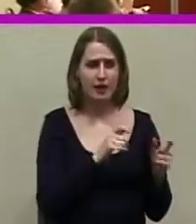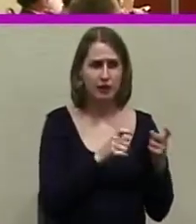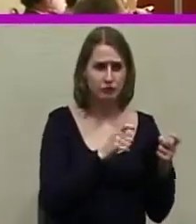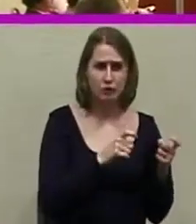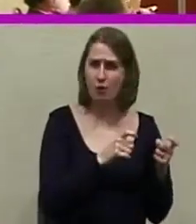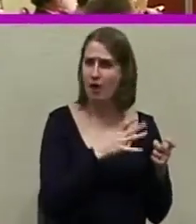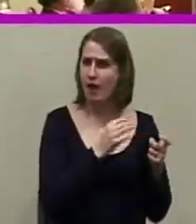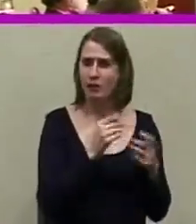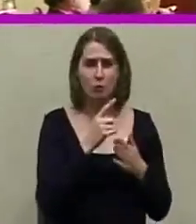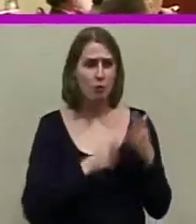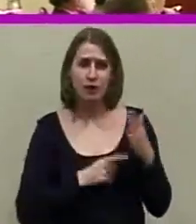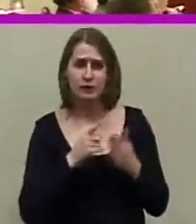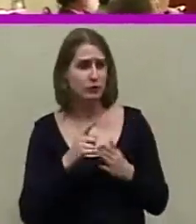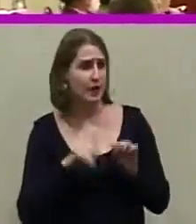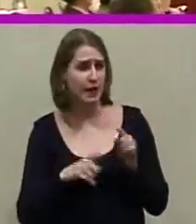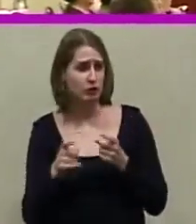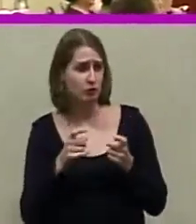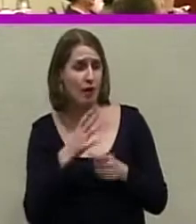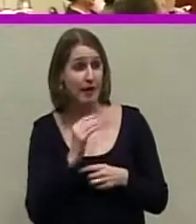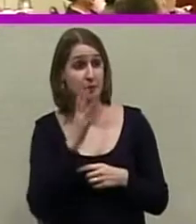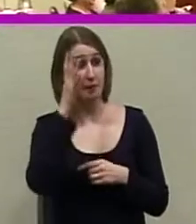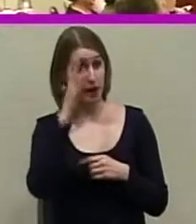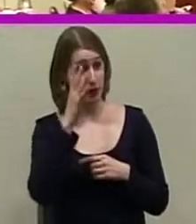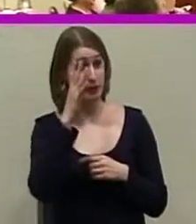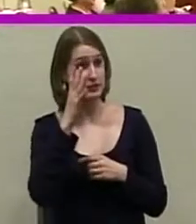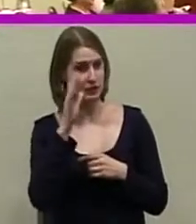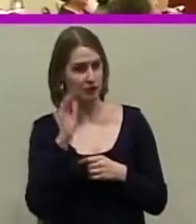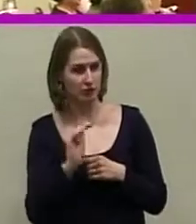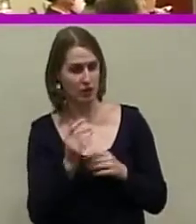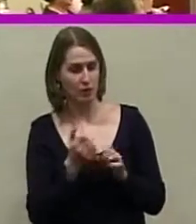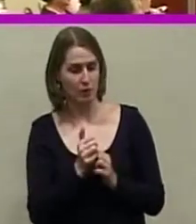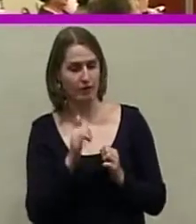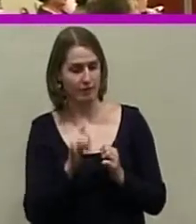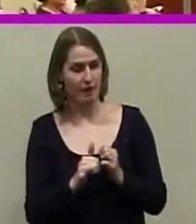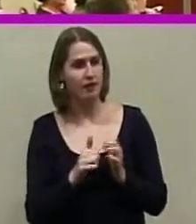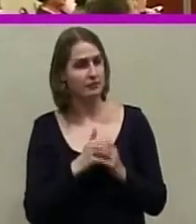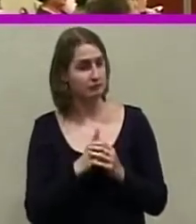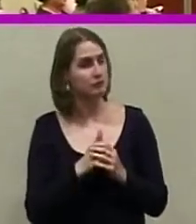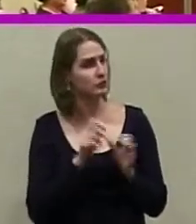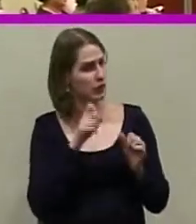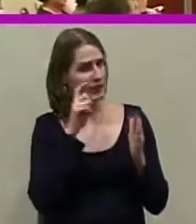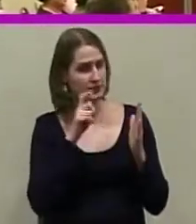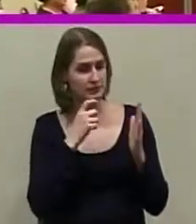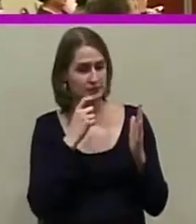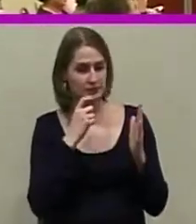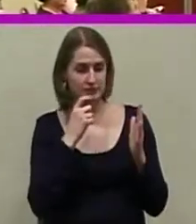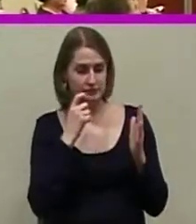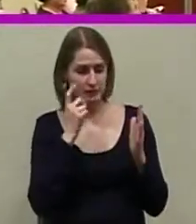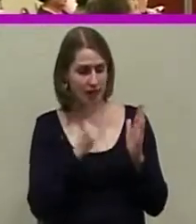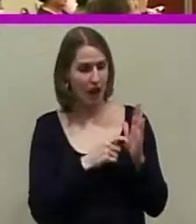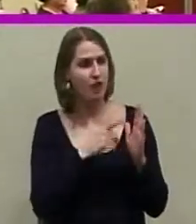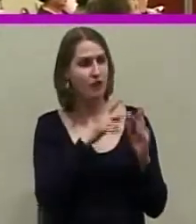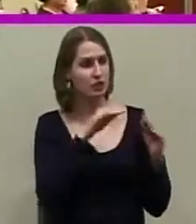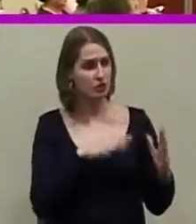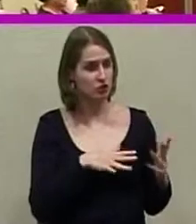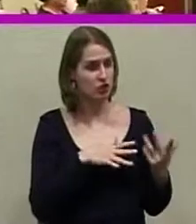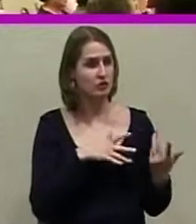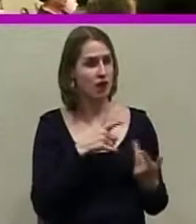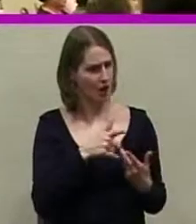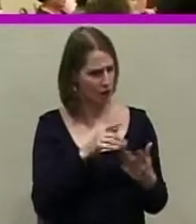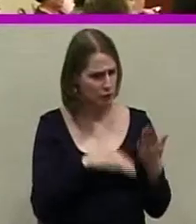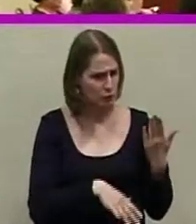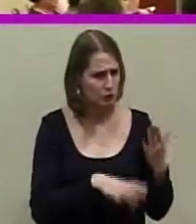within their control. And as a parent of a child with it, definitely you can tell the teachers that think that the students are doing it on